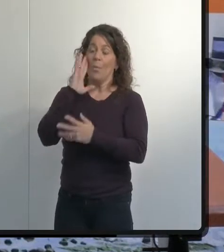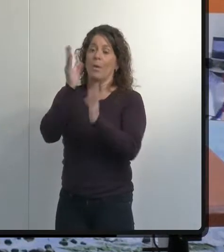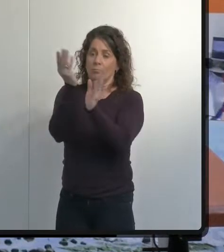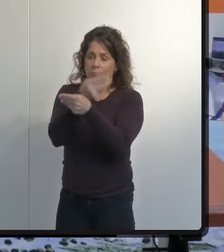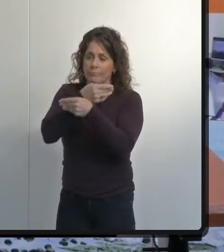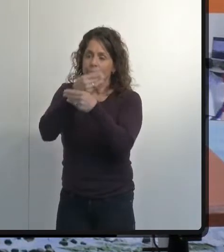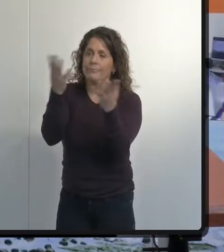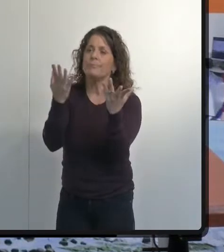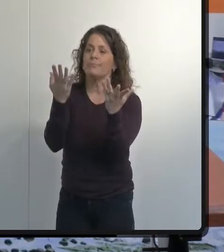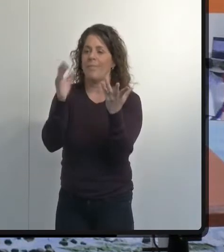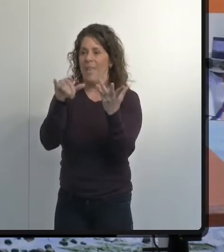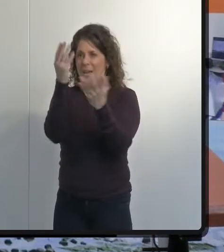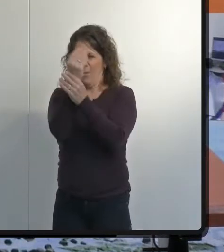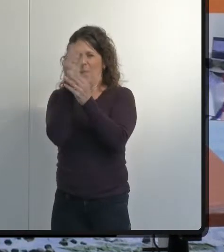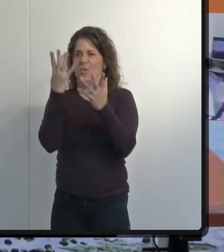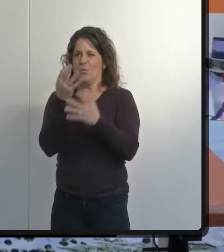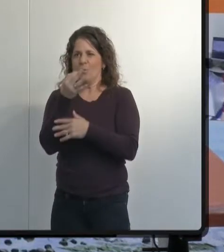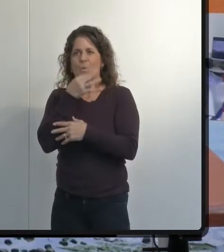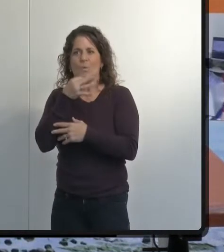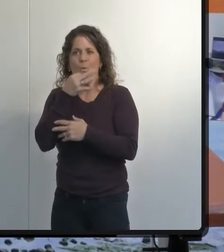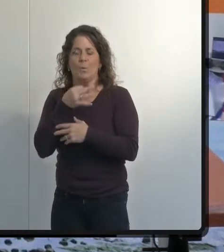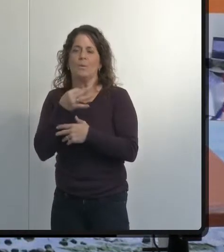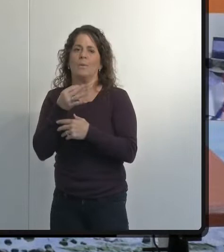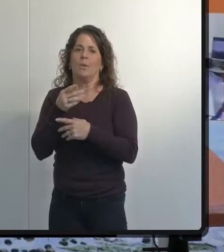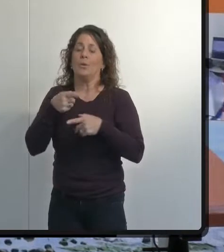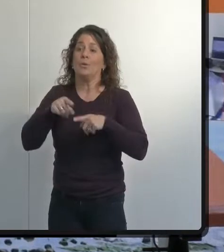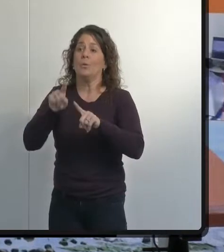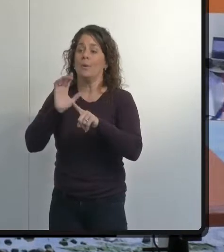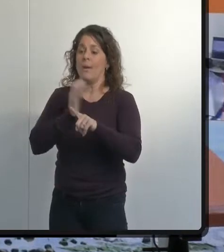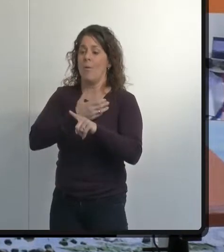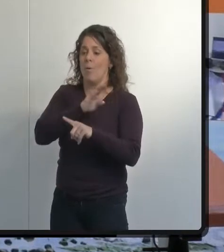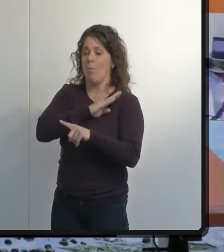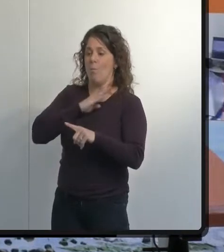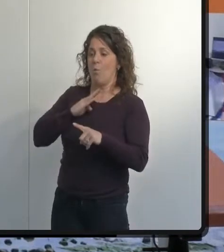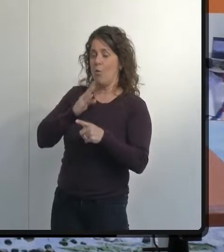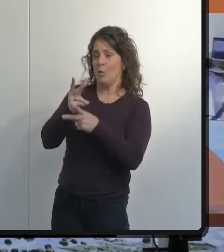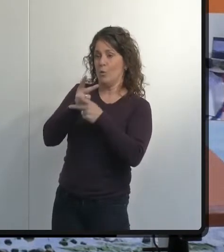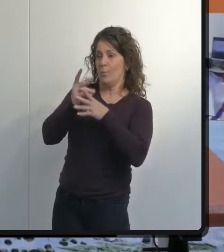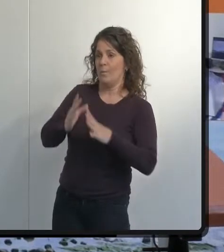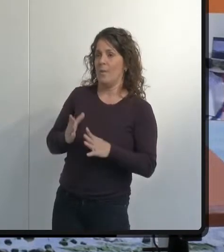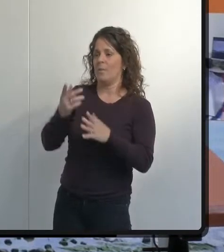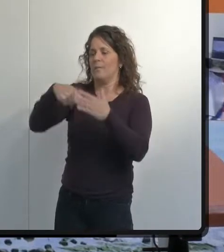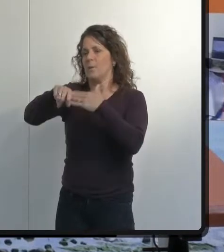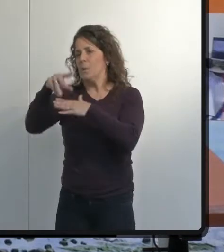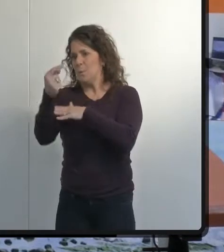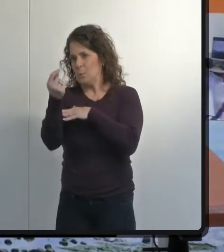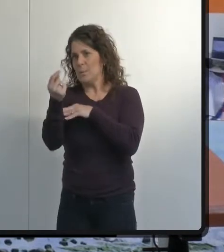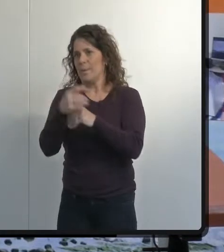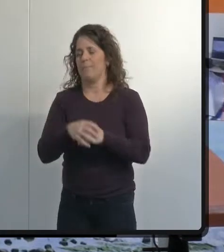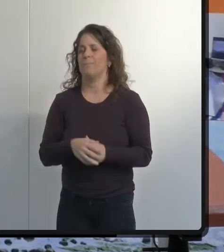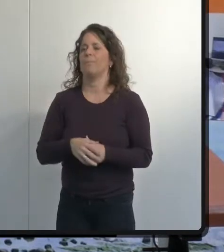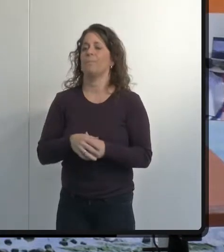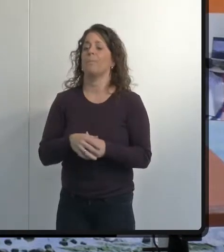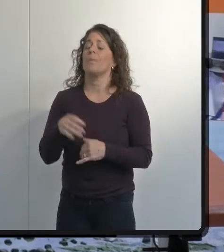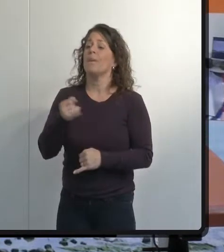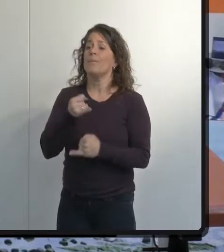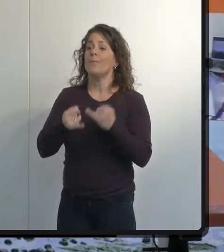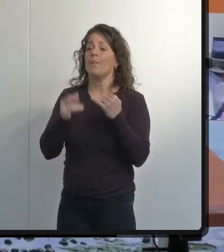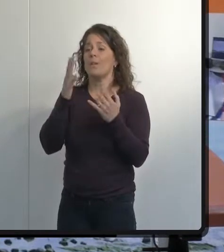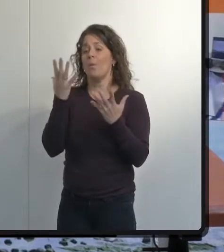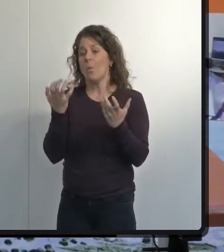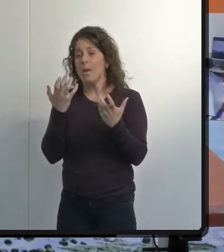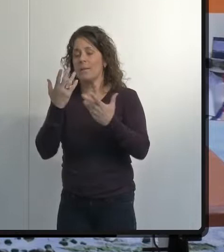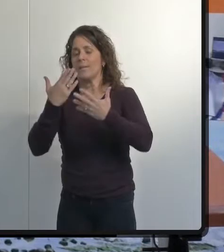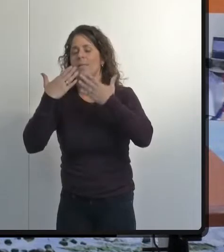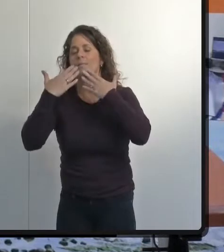presenting the report to our community during the Board of Supervisors meeting next Tuesday. In closing, I'd like to